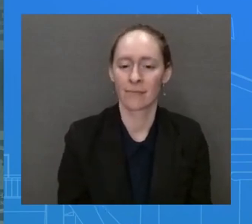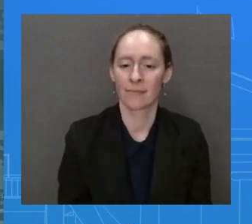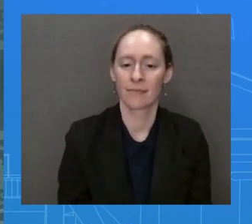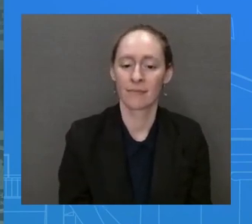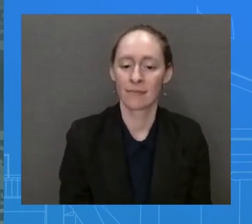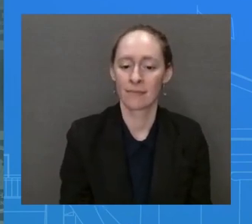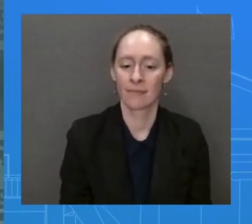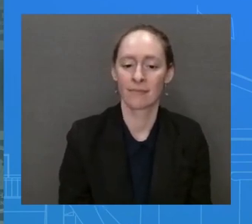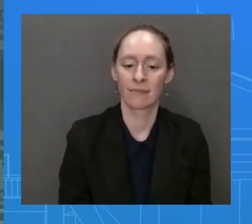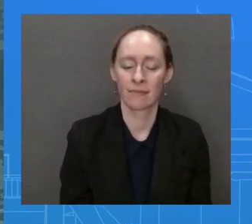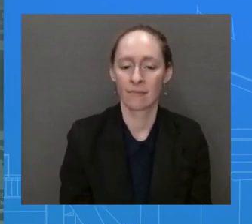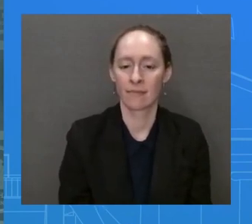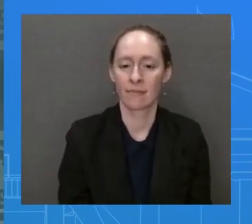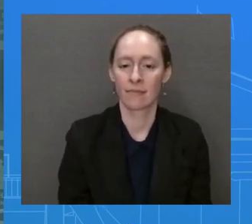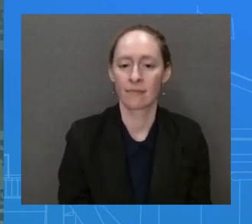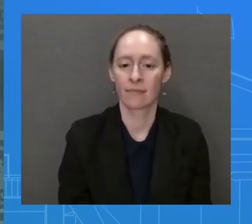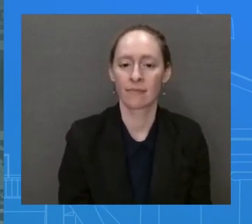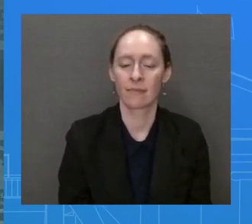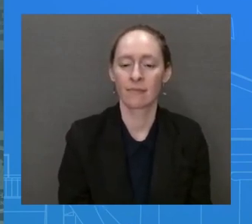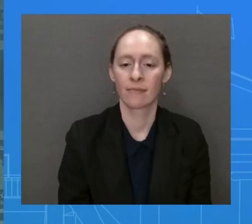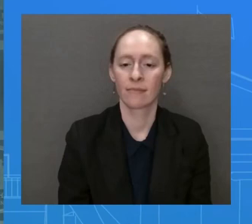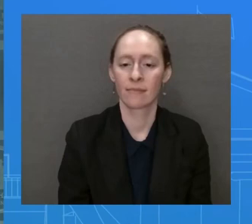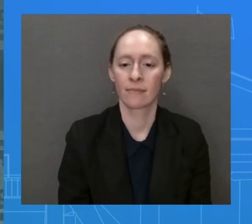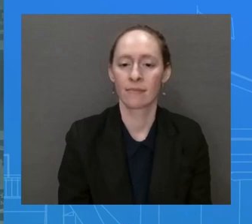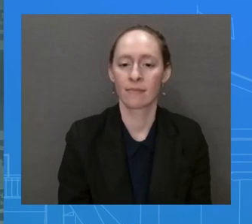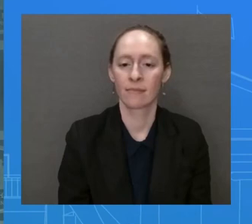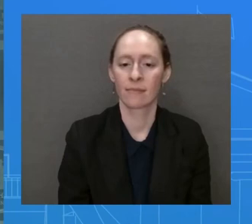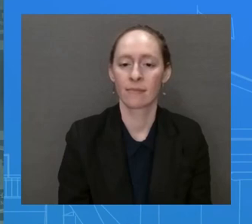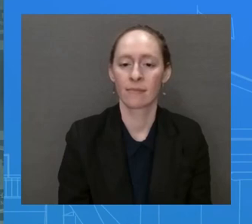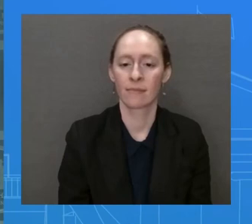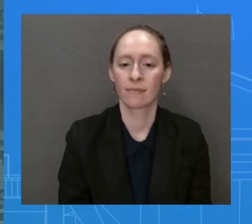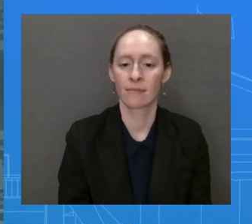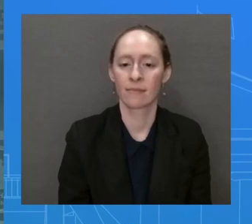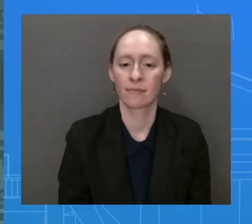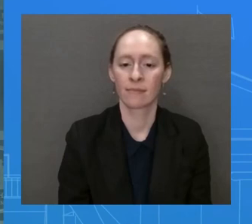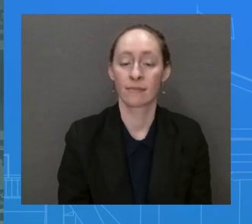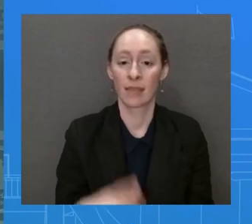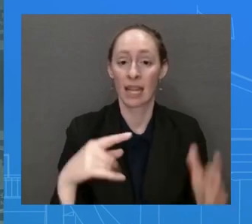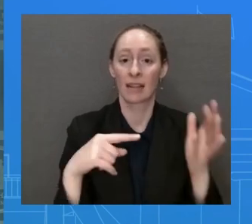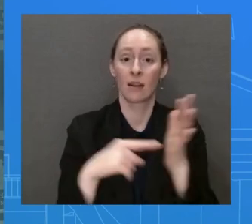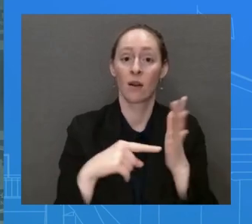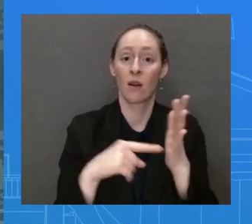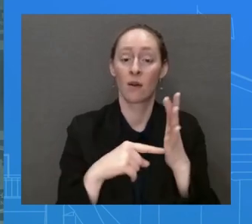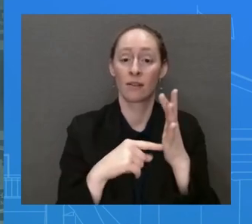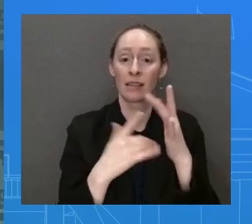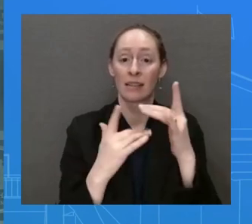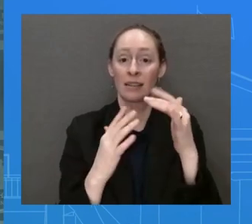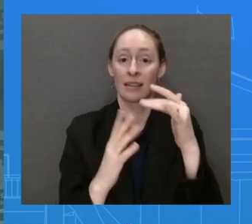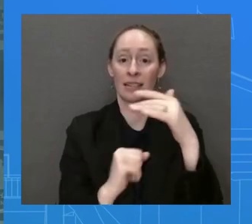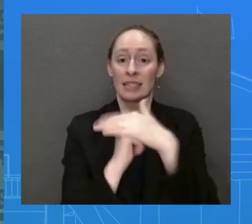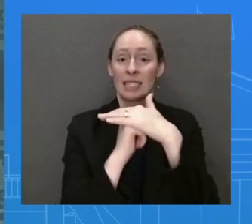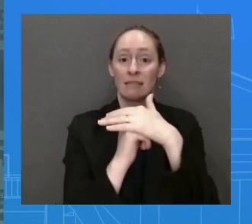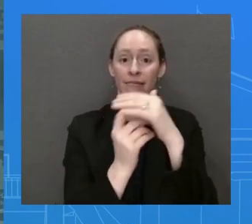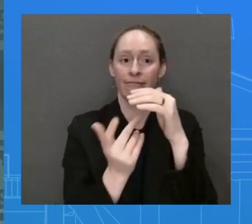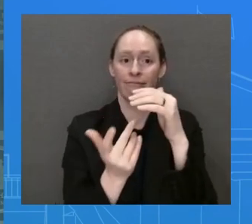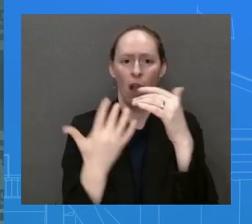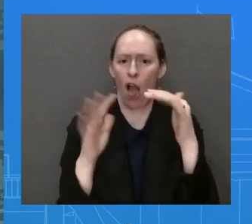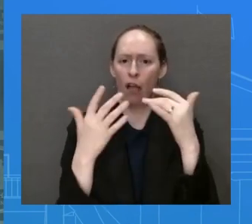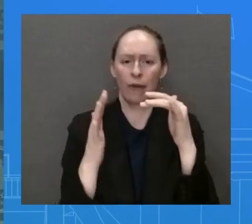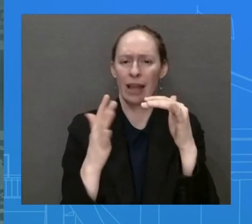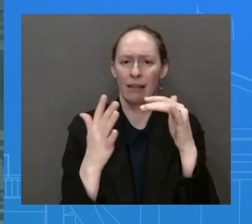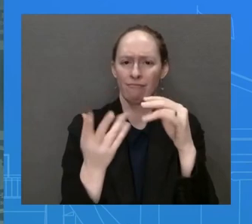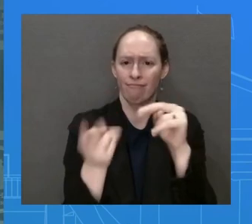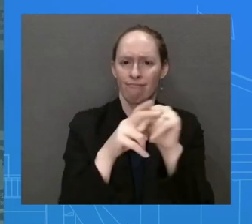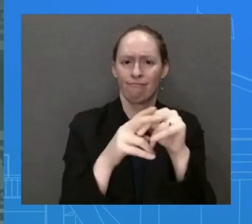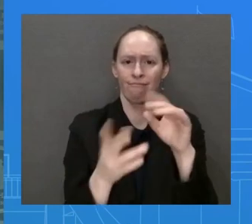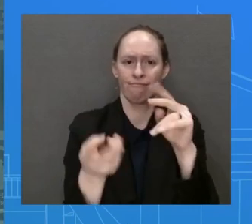it has been done in a bipartisan way over the years and decades, and it should be done in a bipartisan way, and it